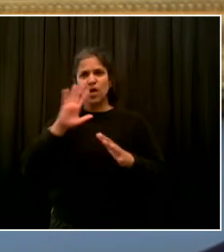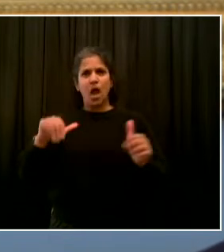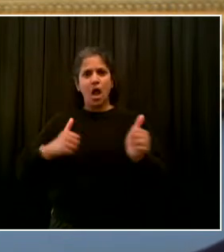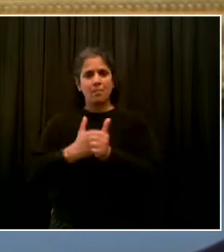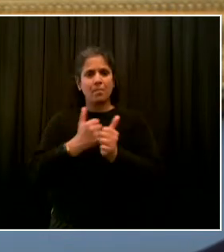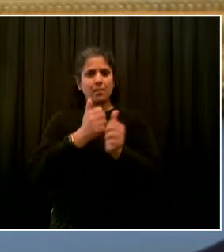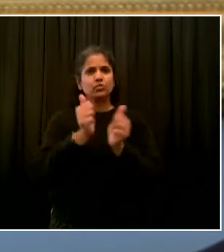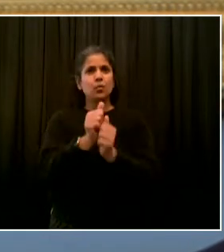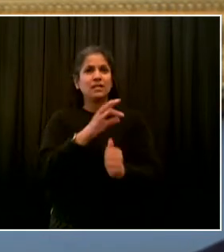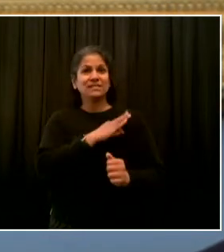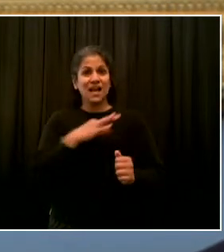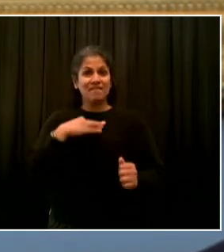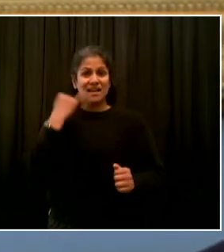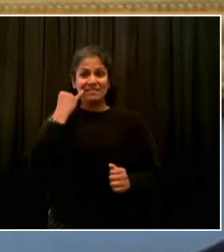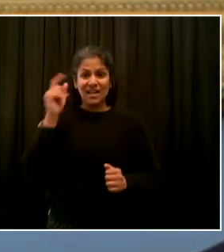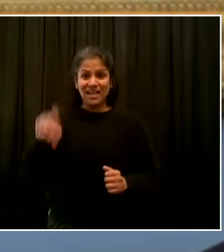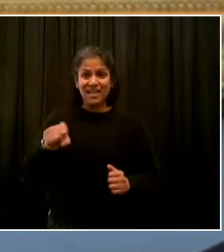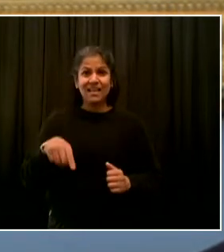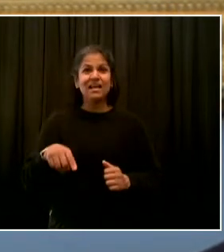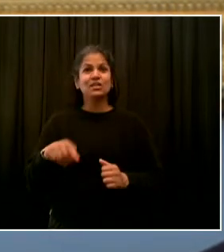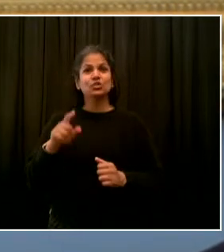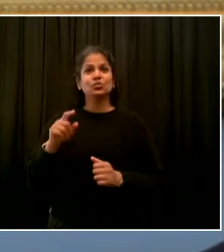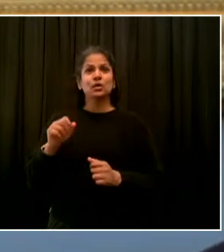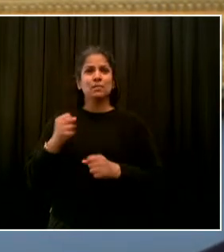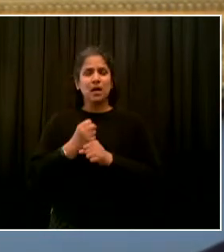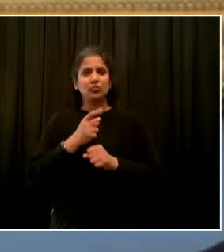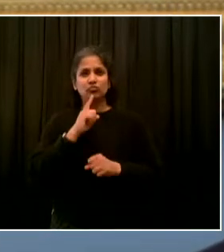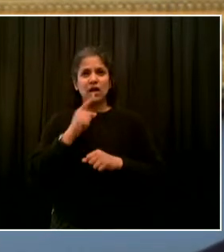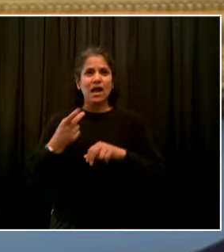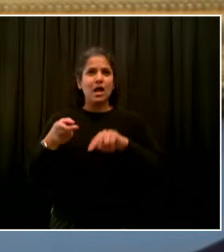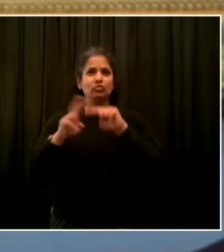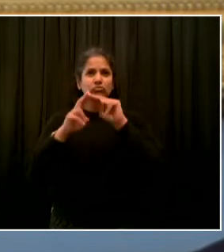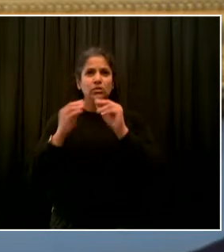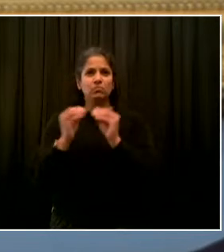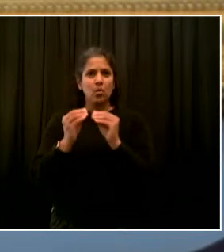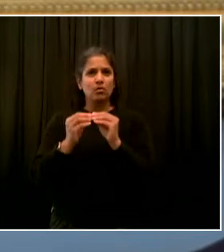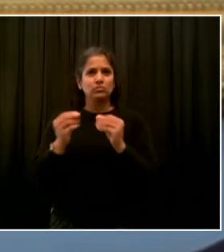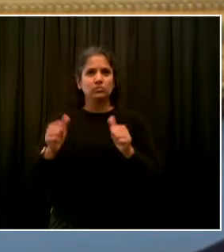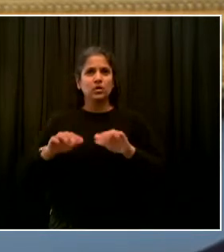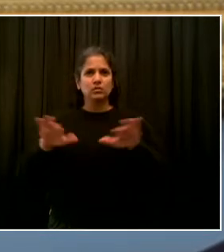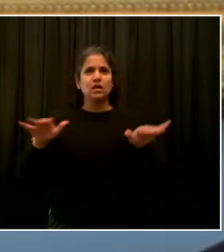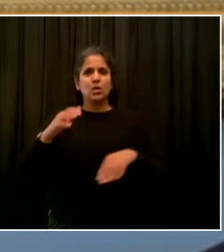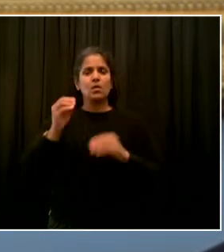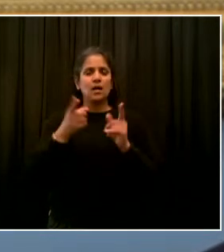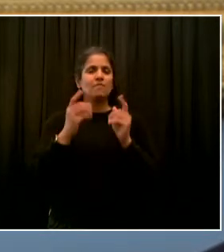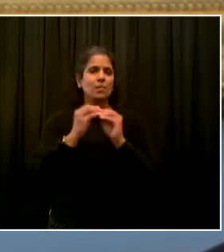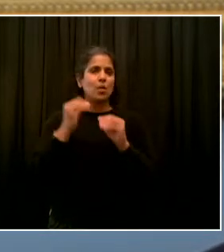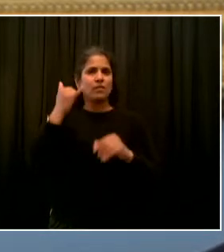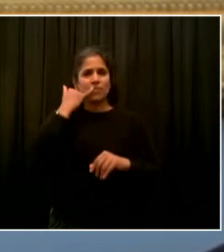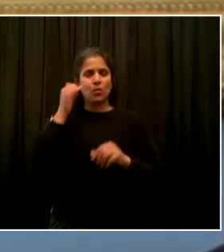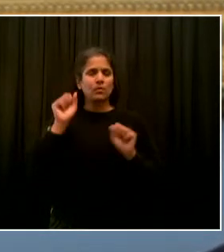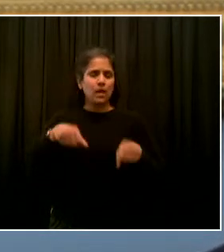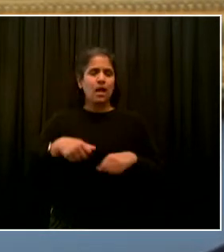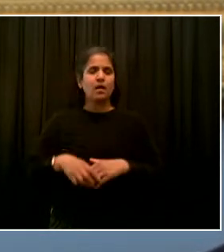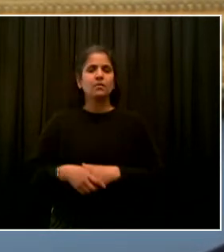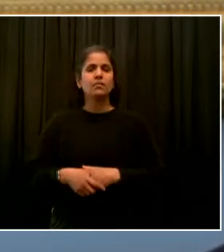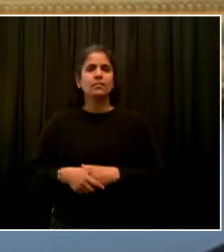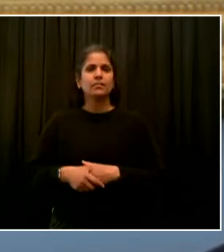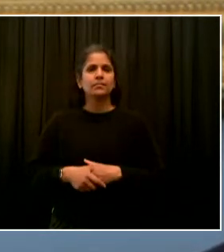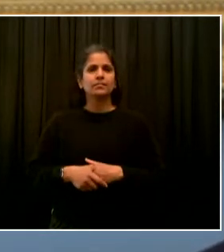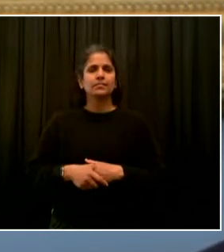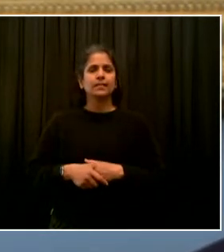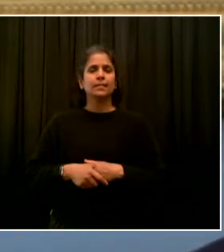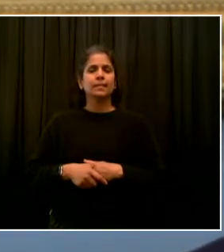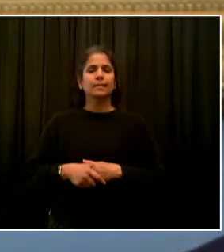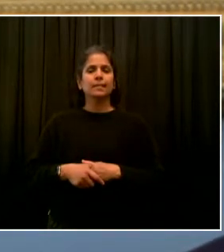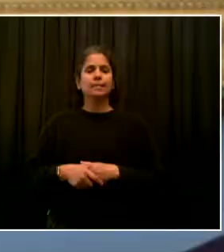to rapidly, increase and deal with more calls, we can do so. Should the city bring back the incentive? Oh, so the incentive to get people boosted. Should